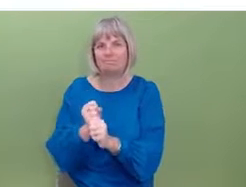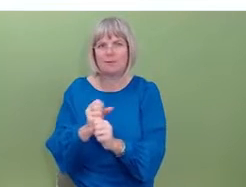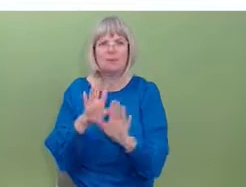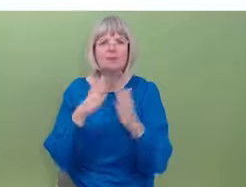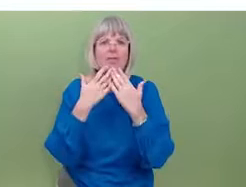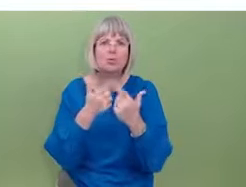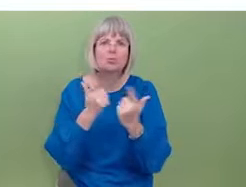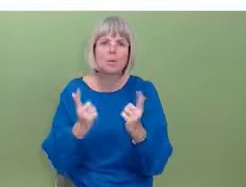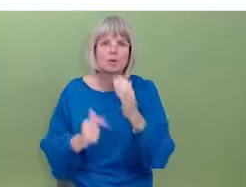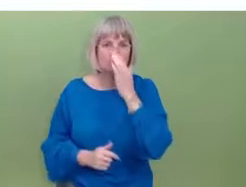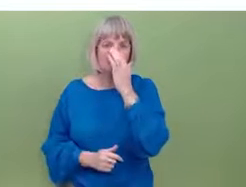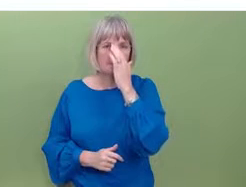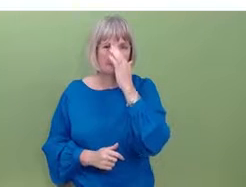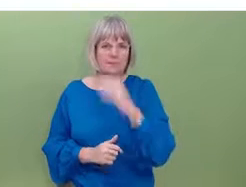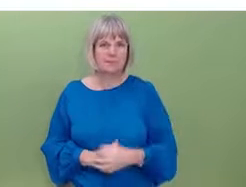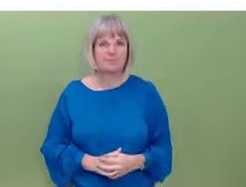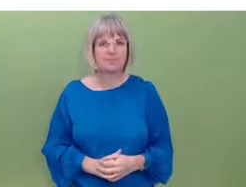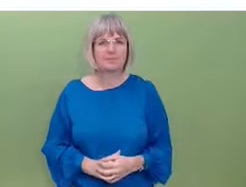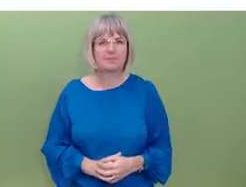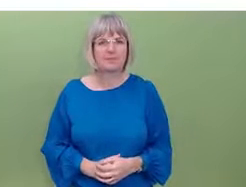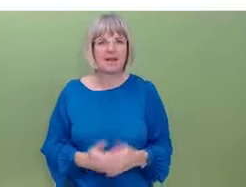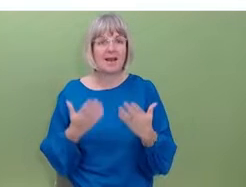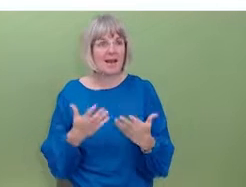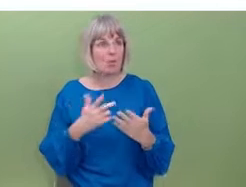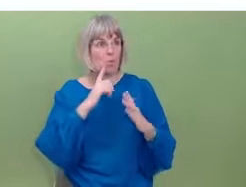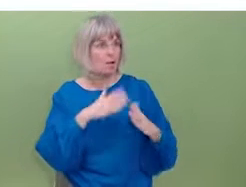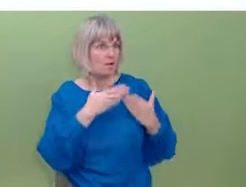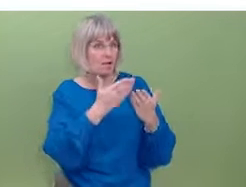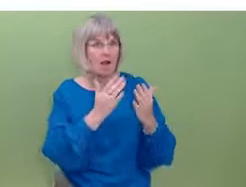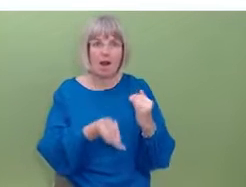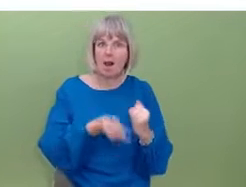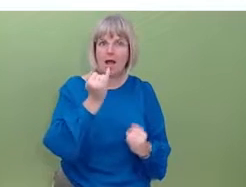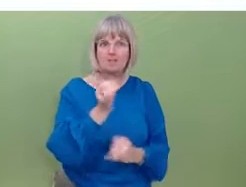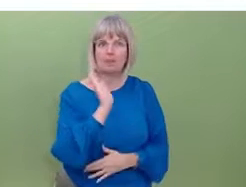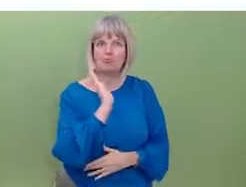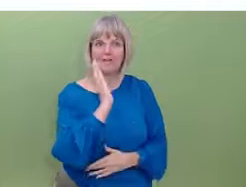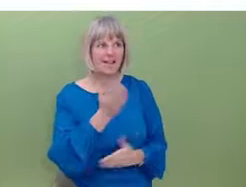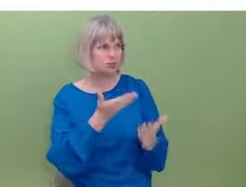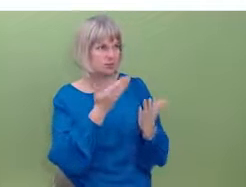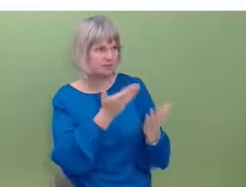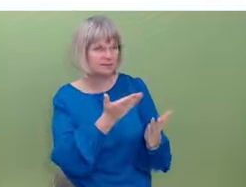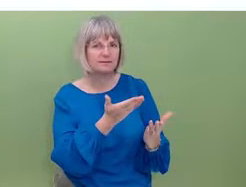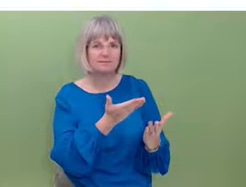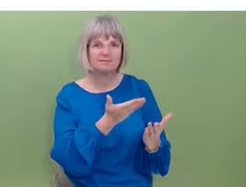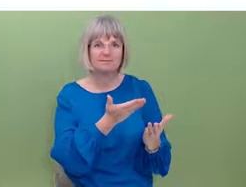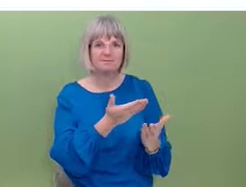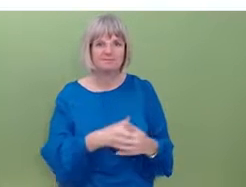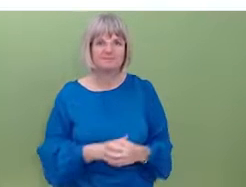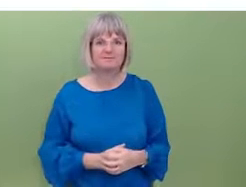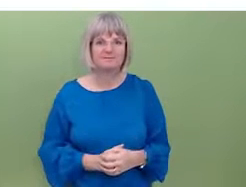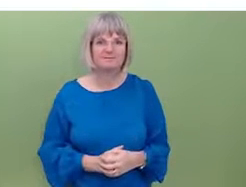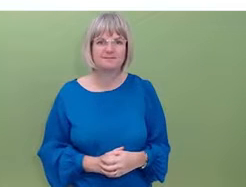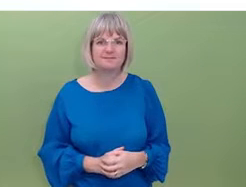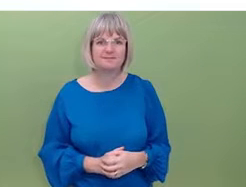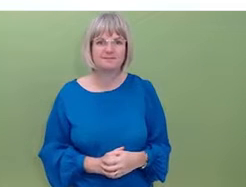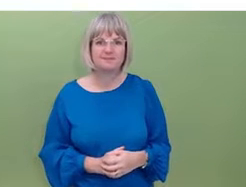I'm going to hand over now to our last presentation of our morning slot. So